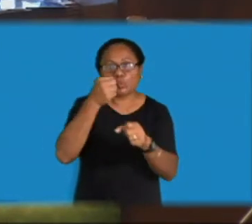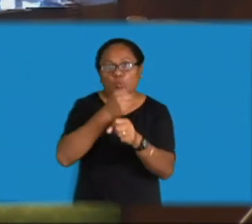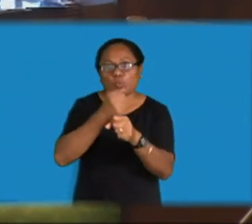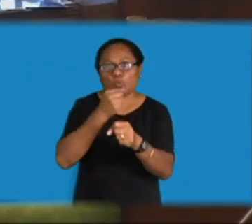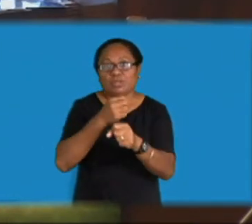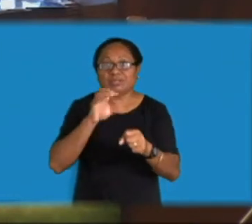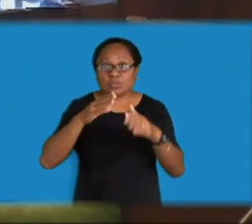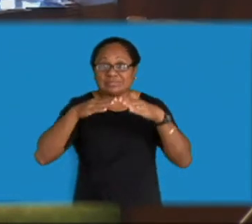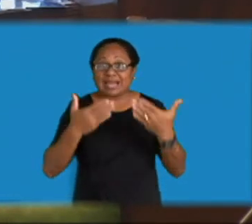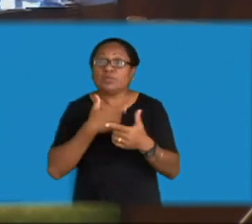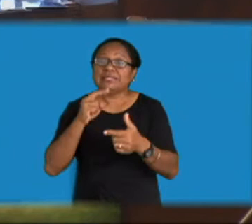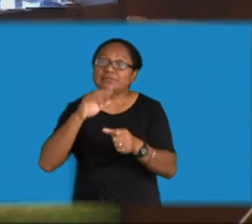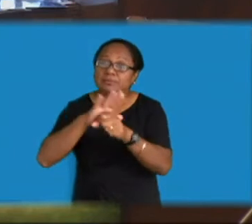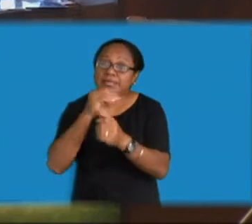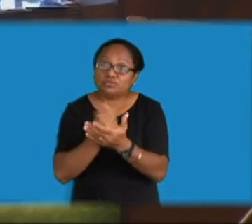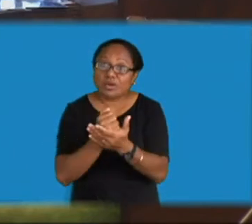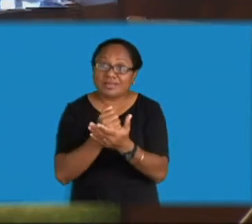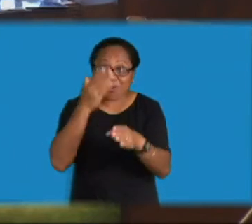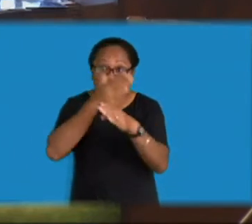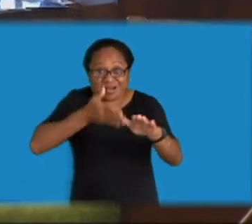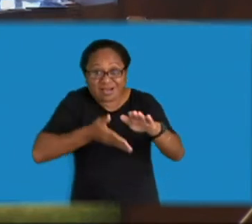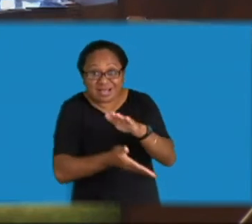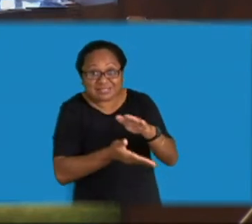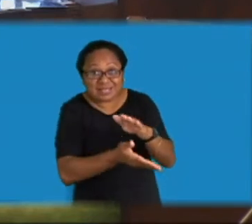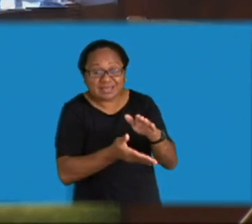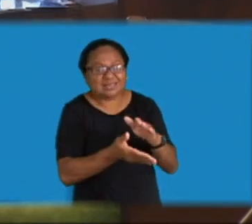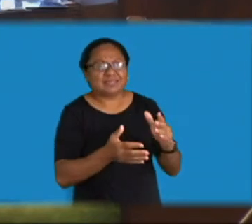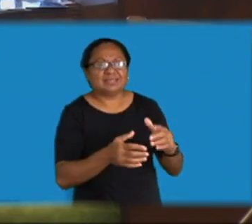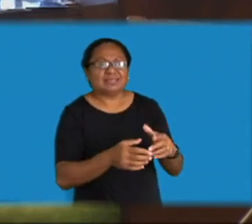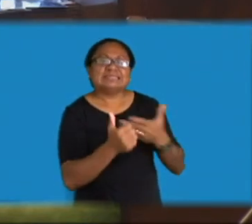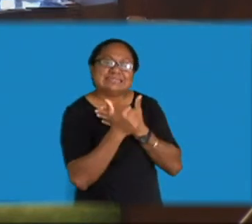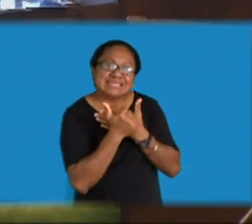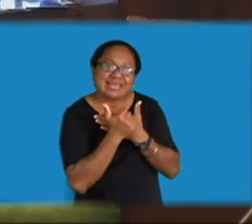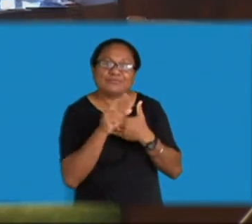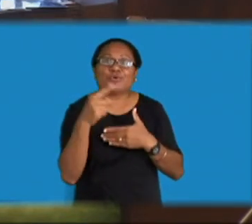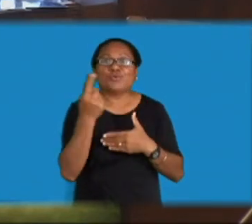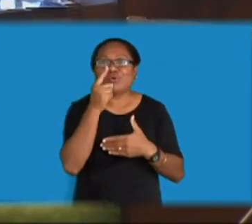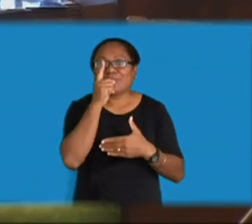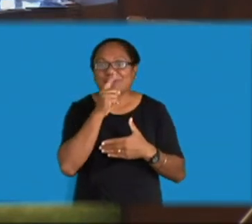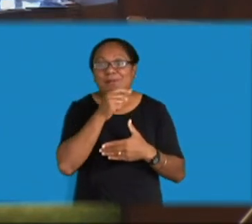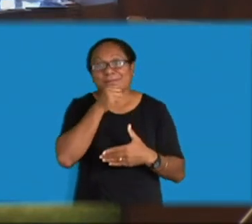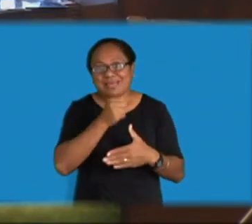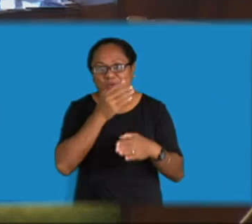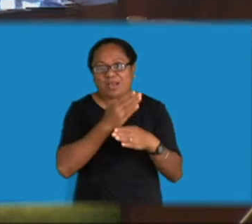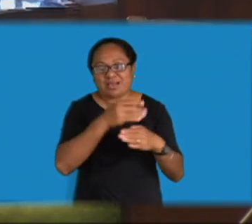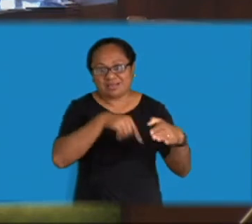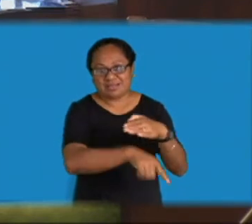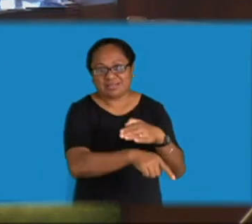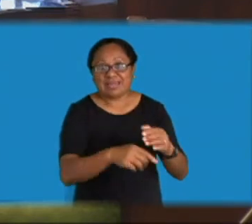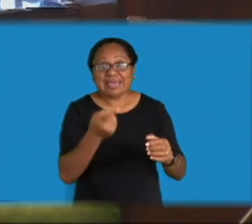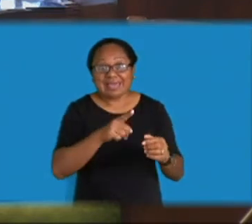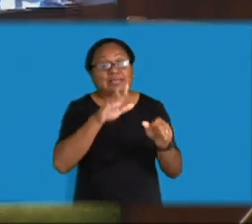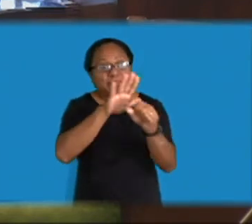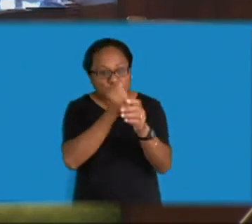to ensure that the underground work areas are well ventilated for the safety of the worker, and furthermore, checks are being